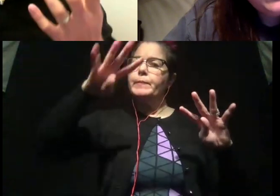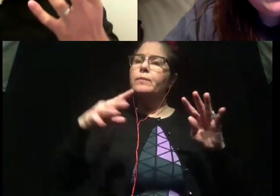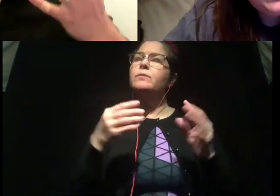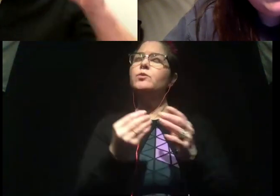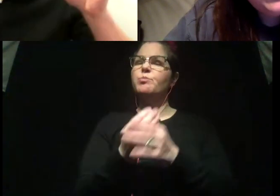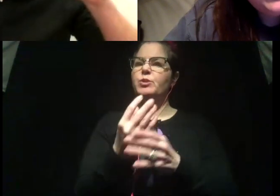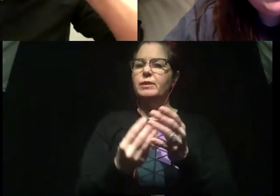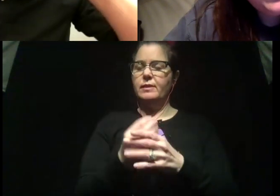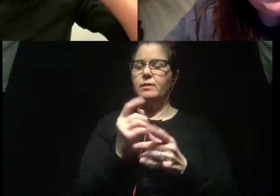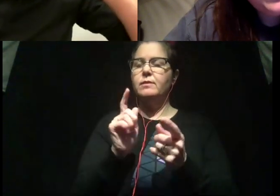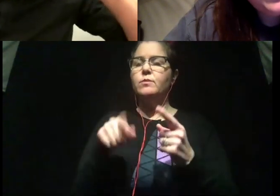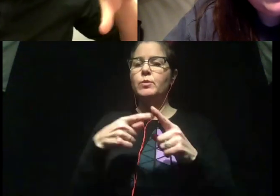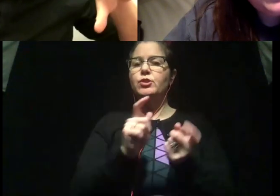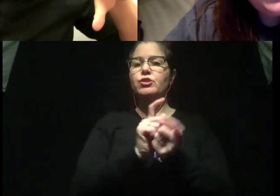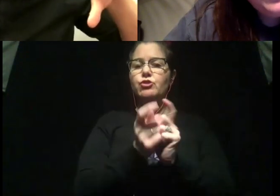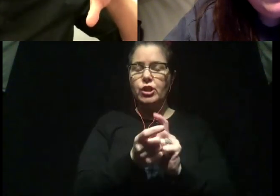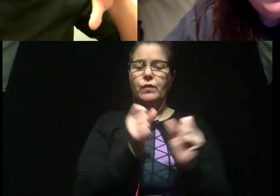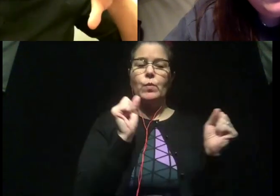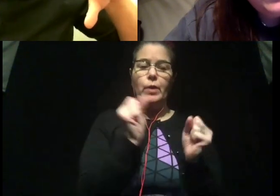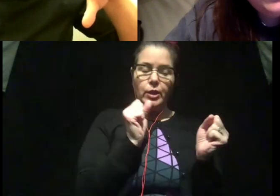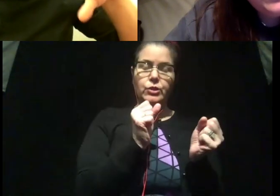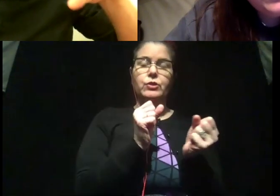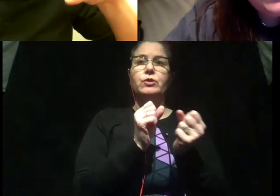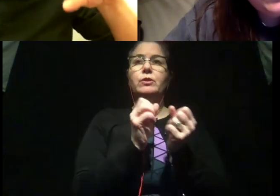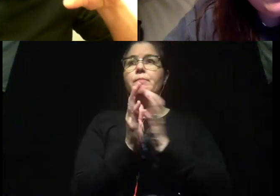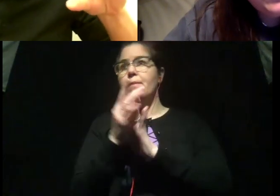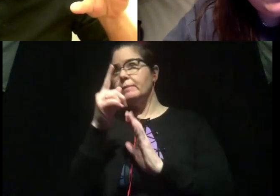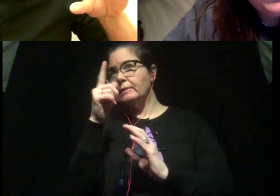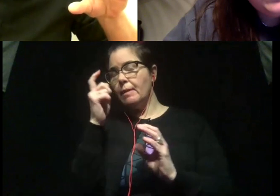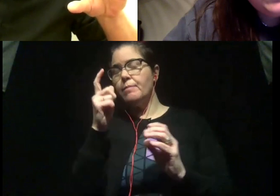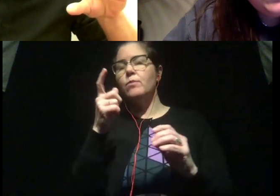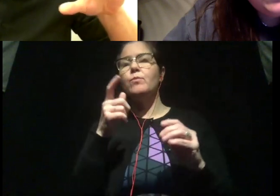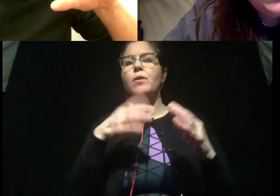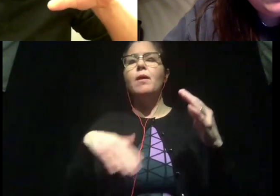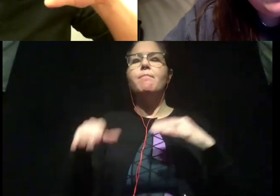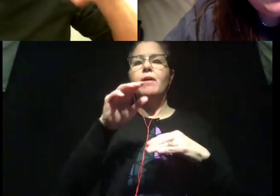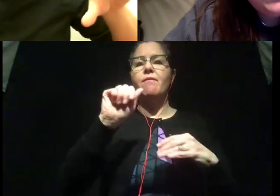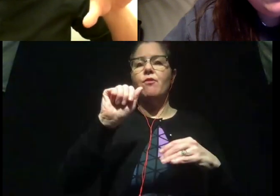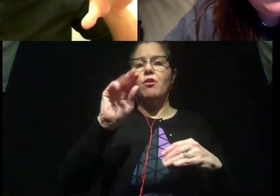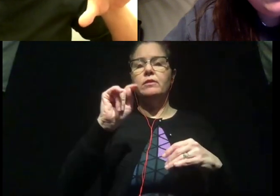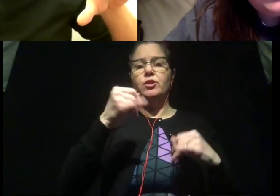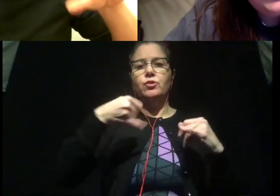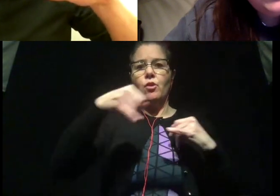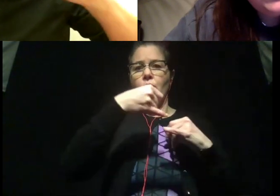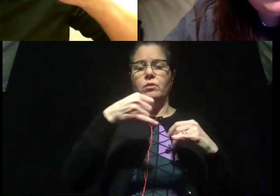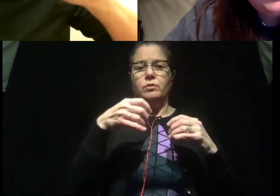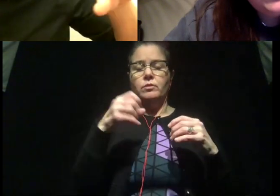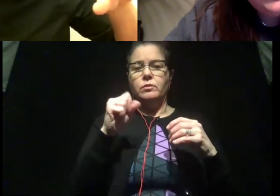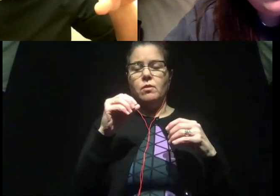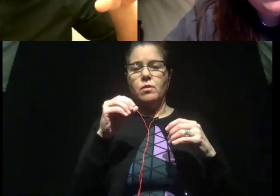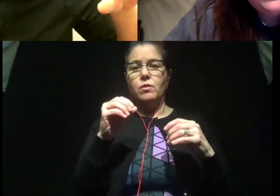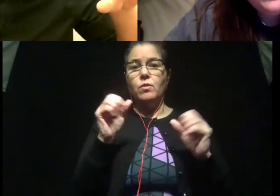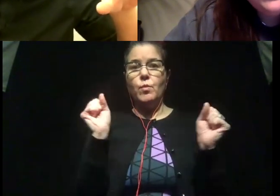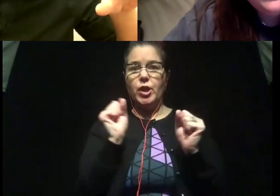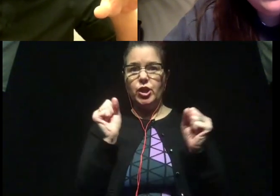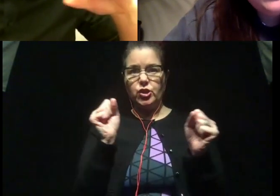when it's transitioning from winter to summer. Now we're above the Arctic Circle up there. So in winter, it's pure